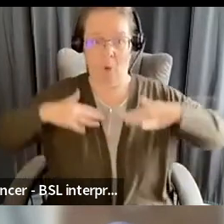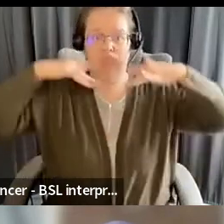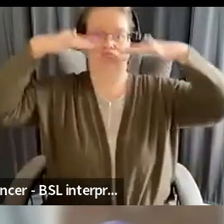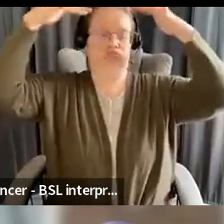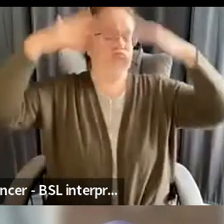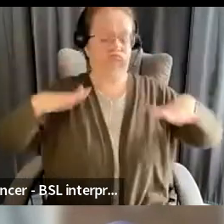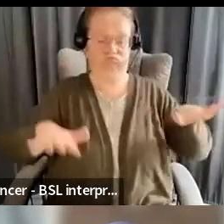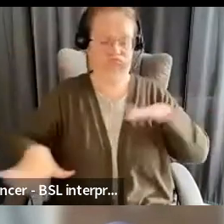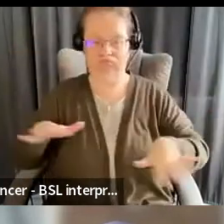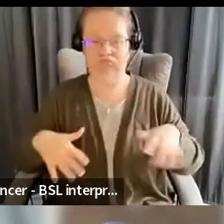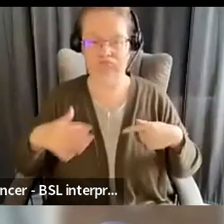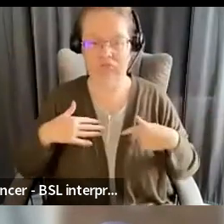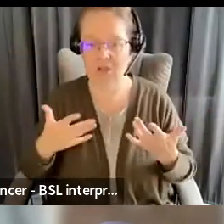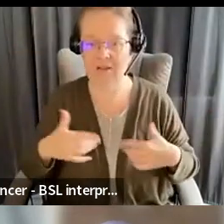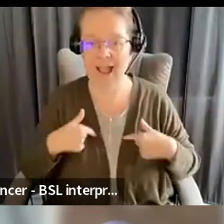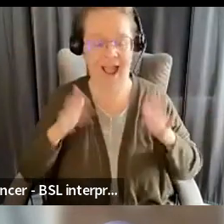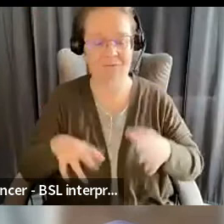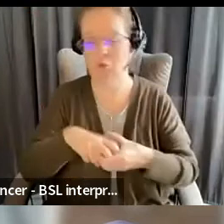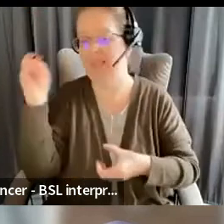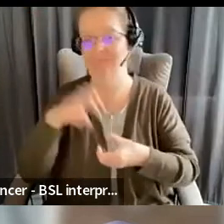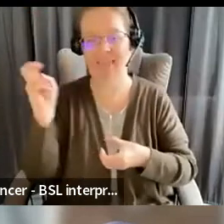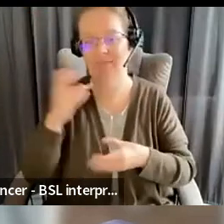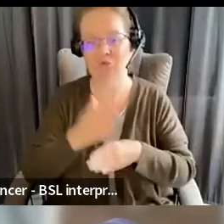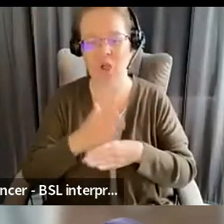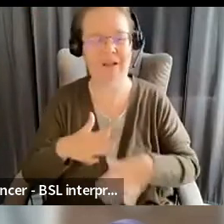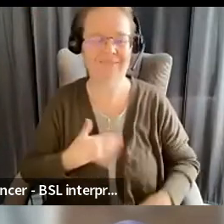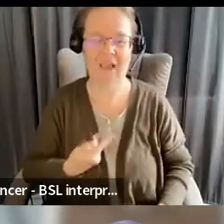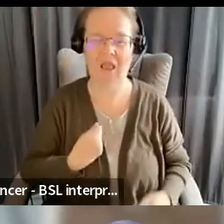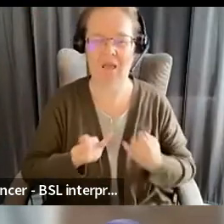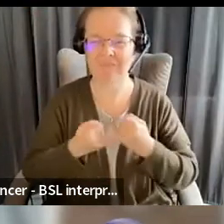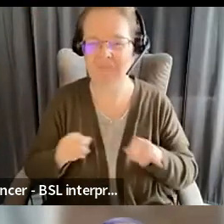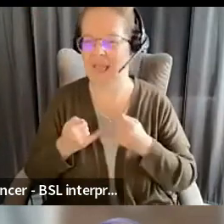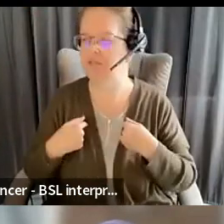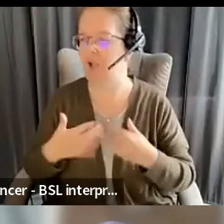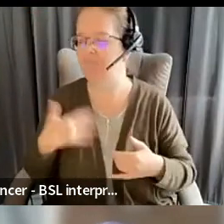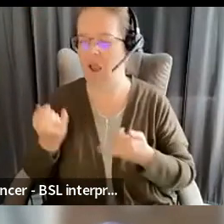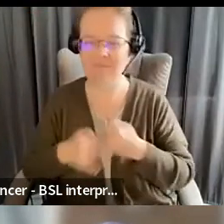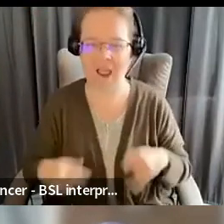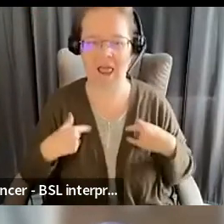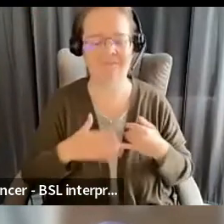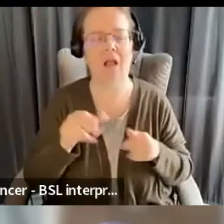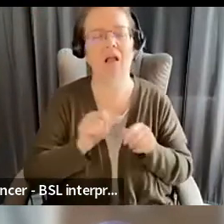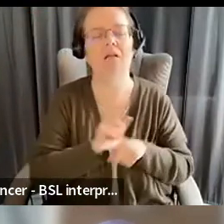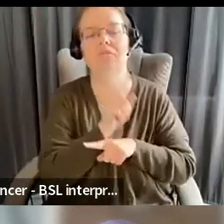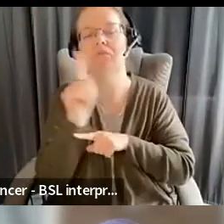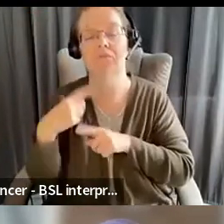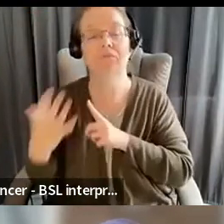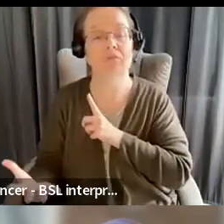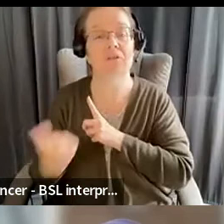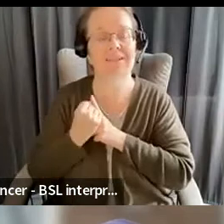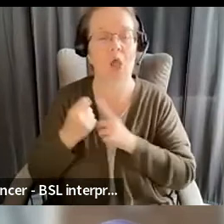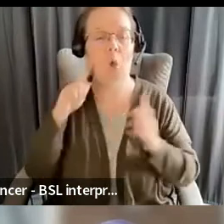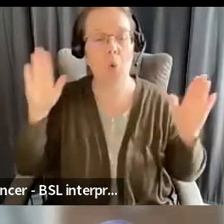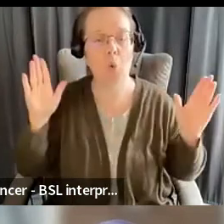I eventually got burned out and I would have to leave jobs. And it always made me feel like I'd sort of failed at those. And it was only after I was diagnosed as autistic